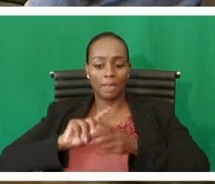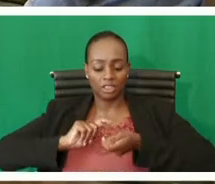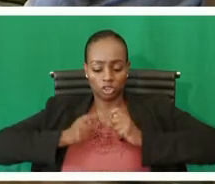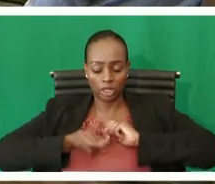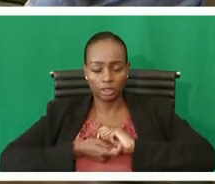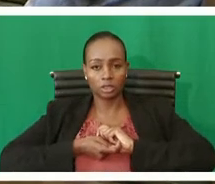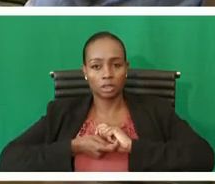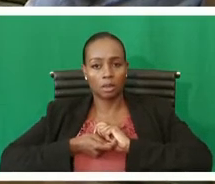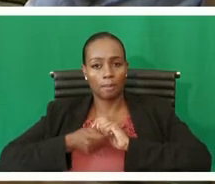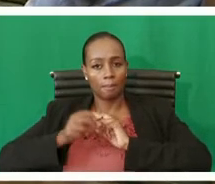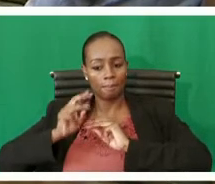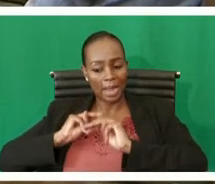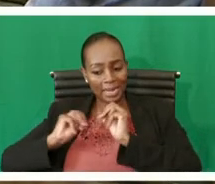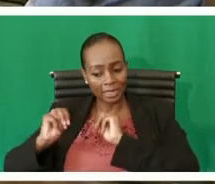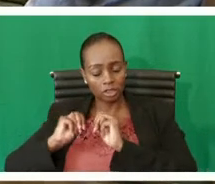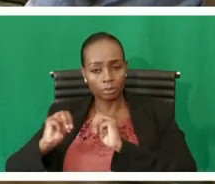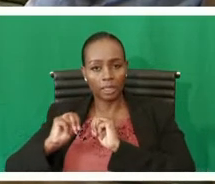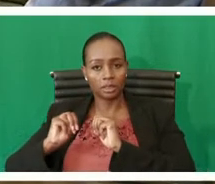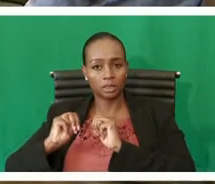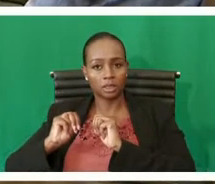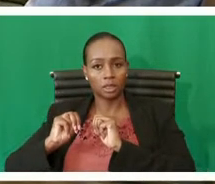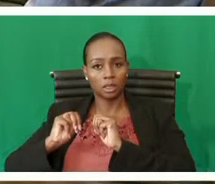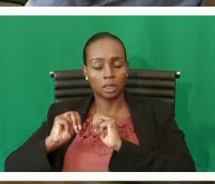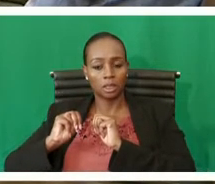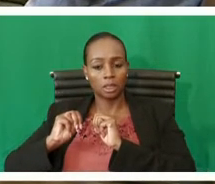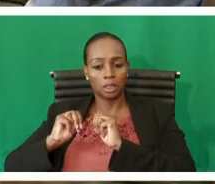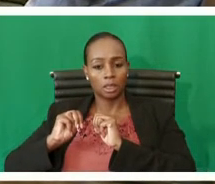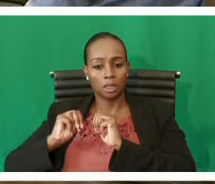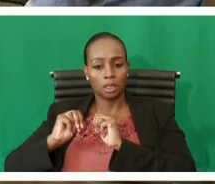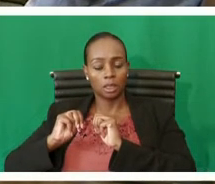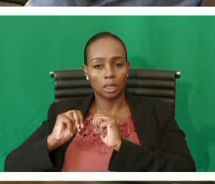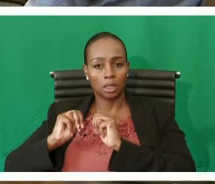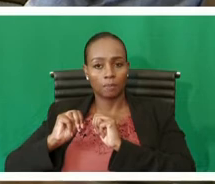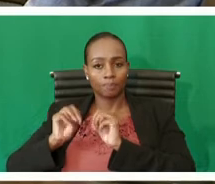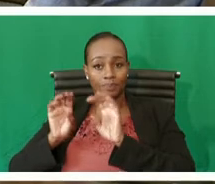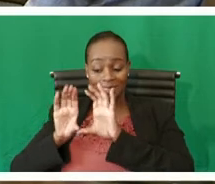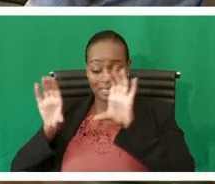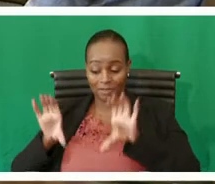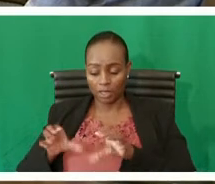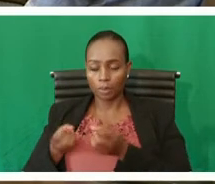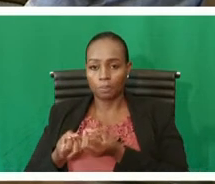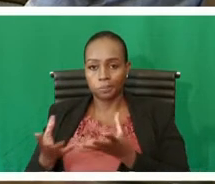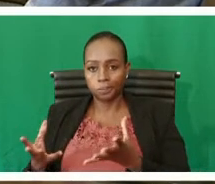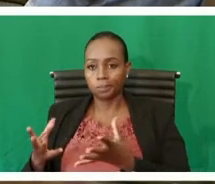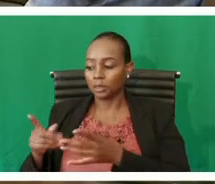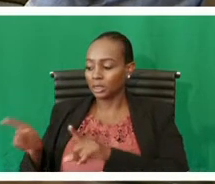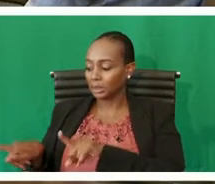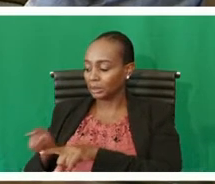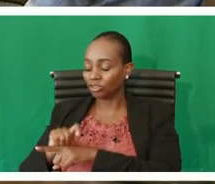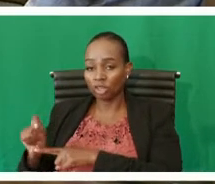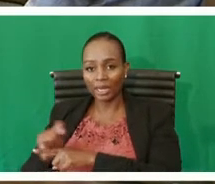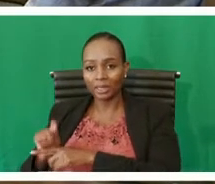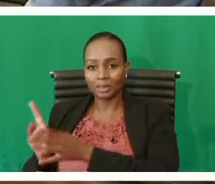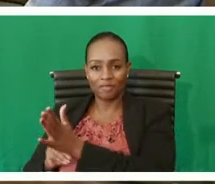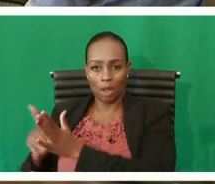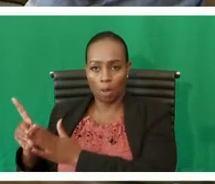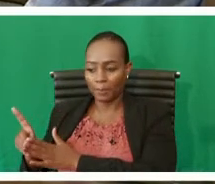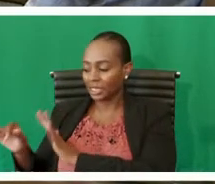Change management session and 16 accredited courses provided through the Free State Training and Development